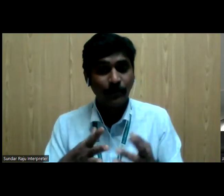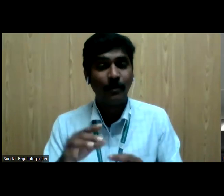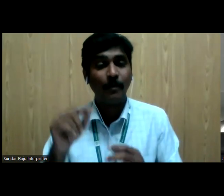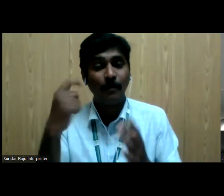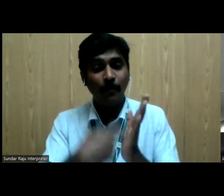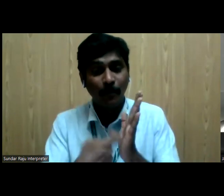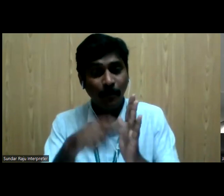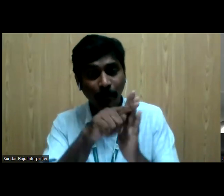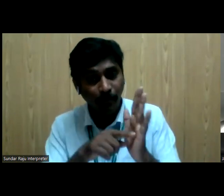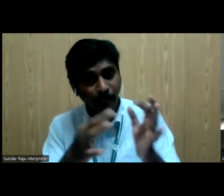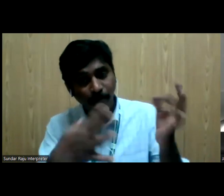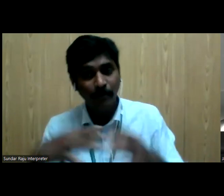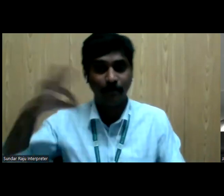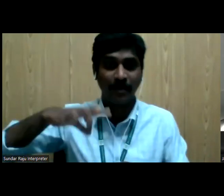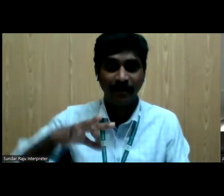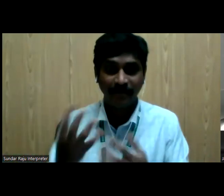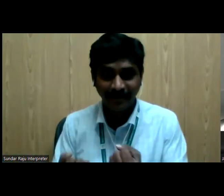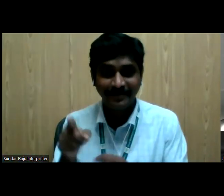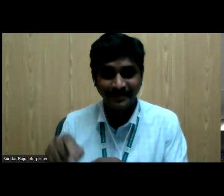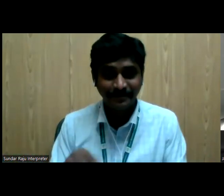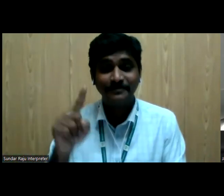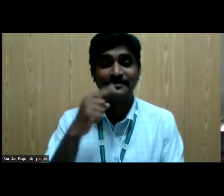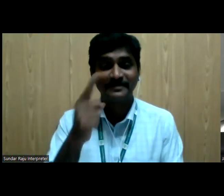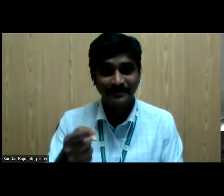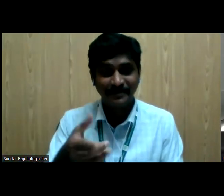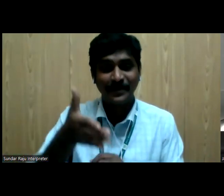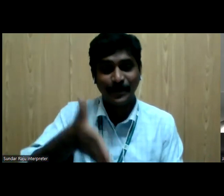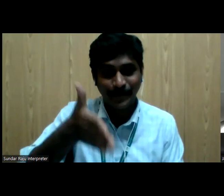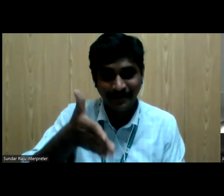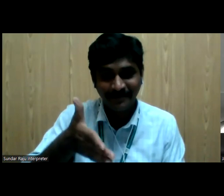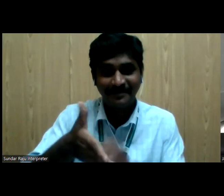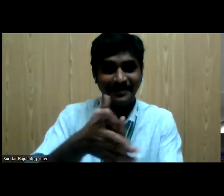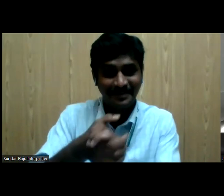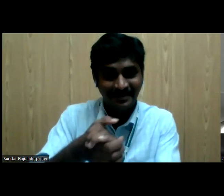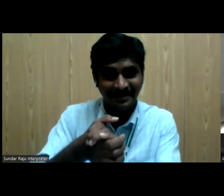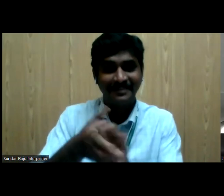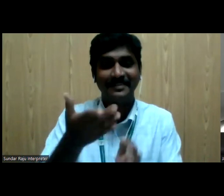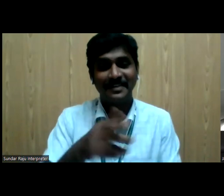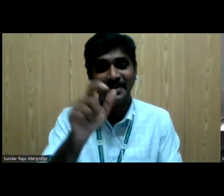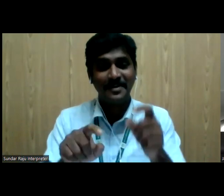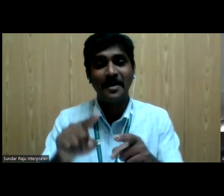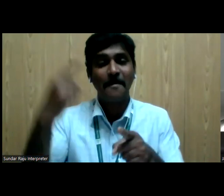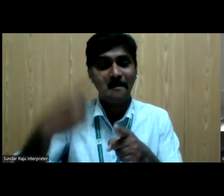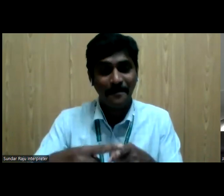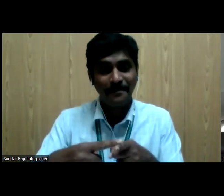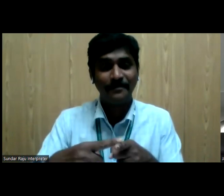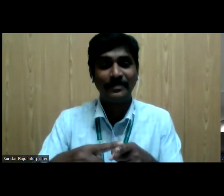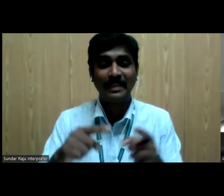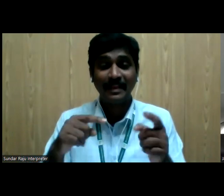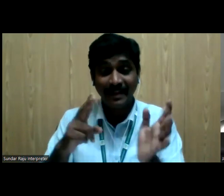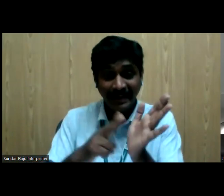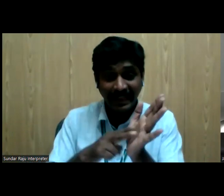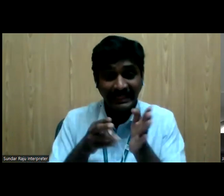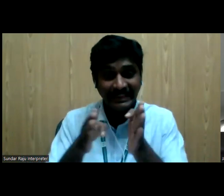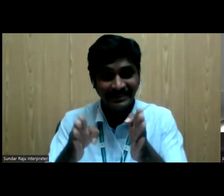been identified. So my congratulations to both the parties, the Tech Mahindra Foundation and Nayi Disha as